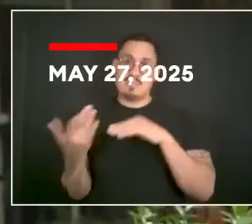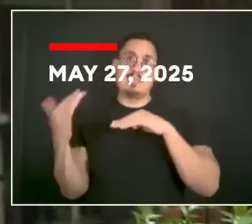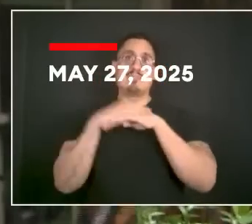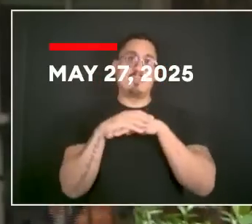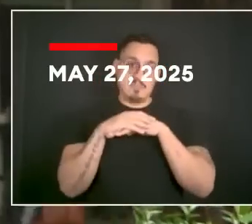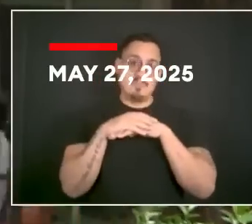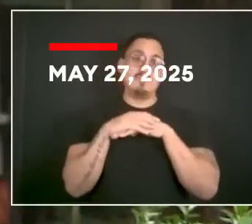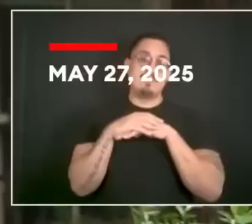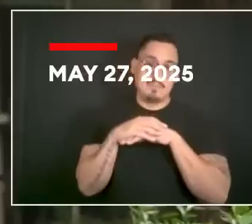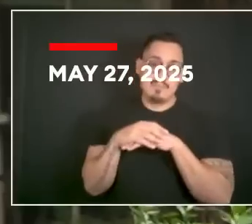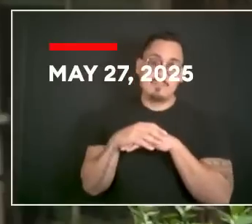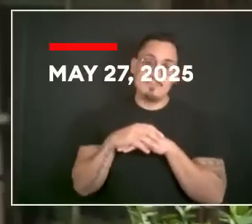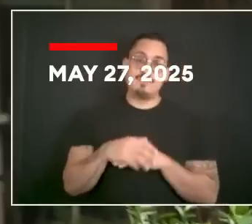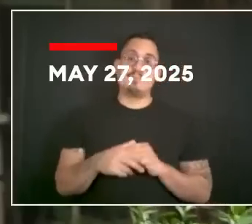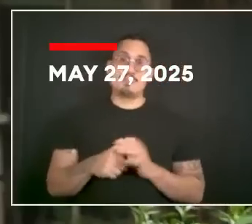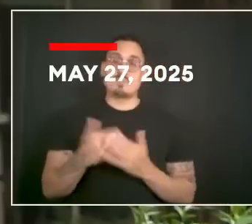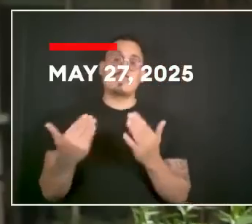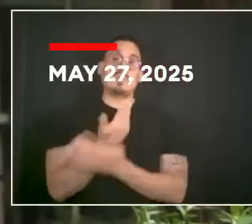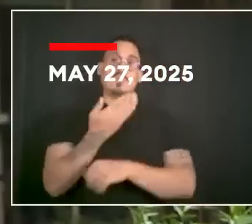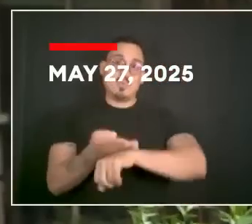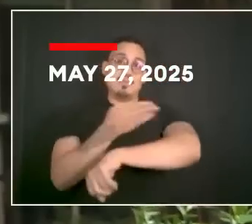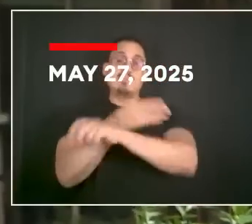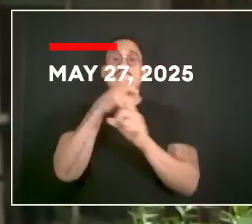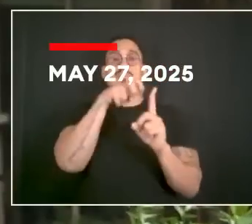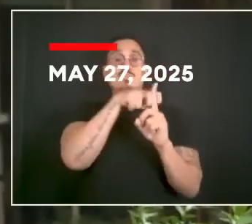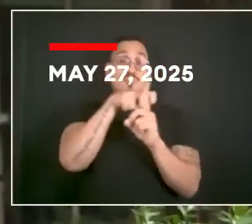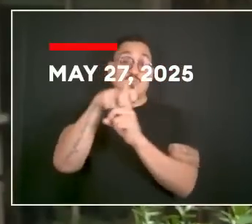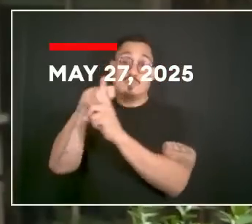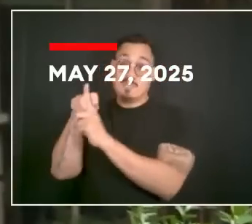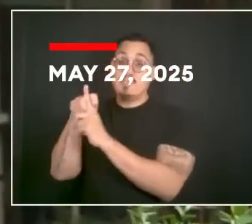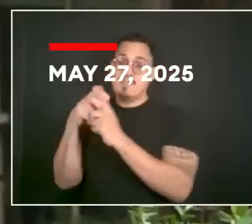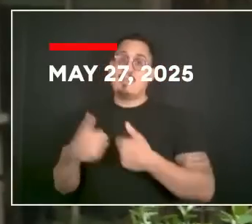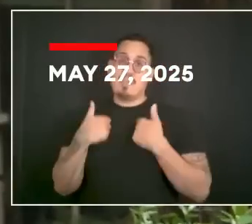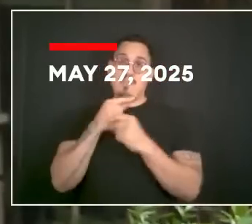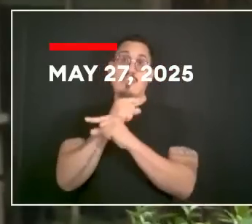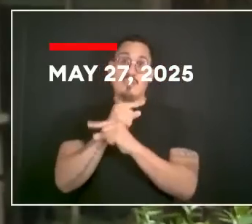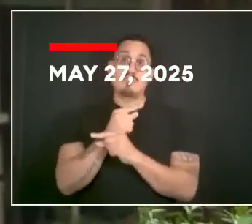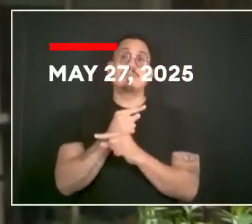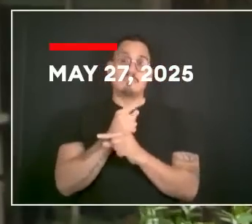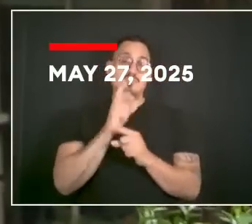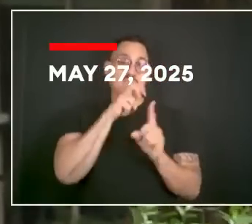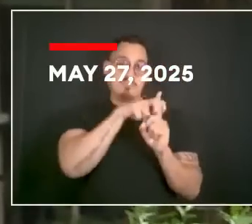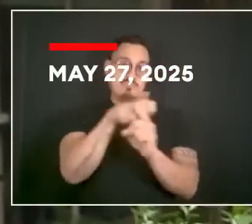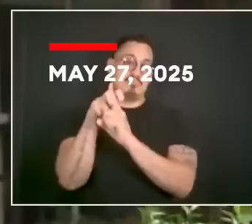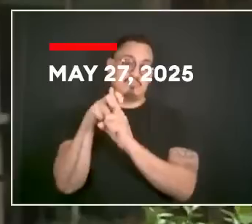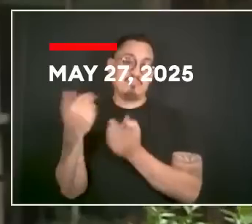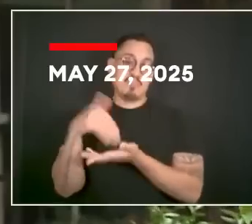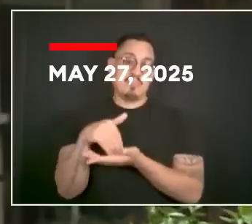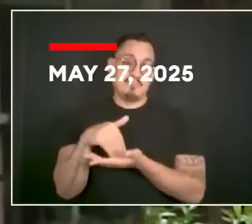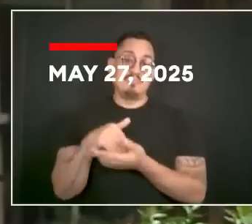in the new recruitment of lifeguards, and we're looking to do that again. Our goal is really to make sure we have